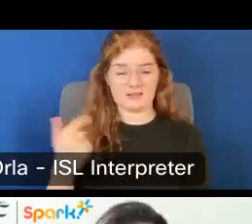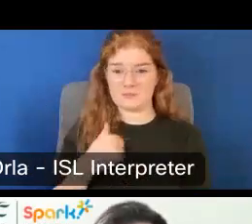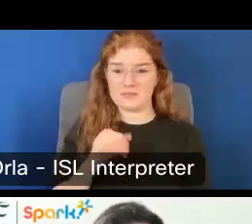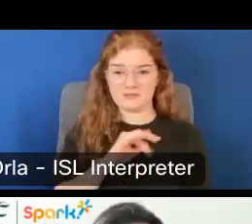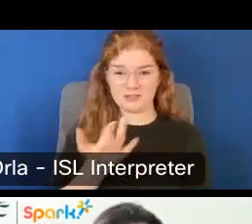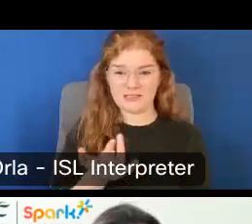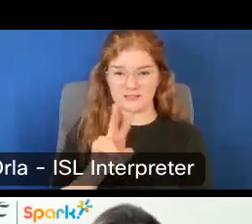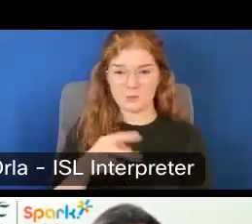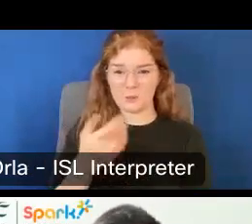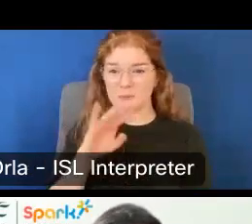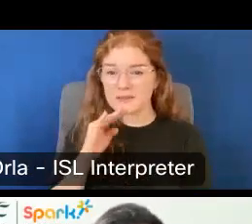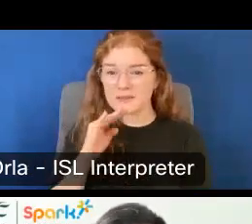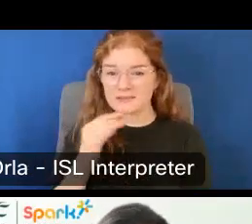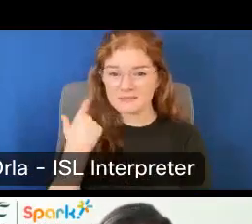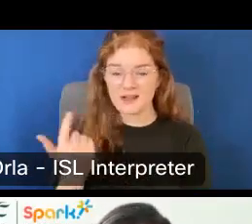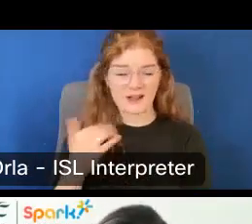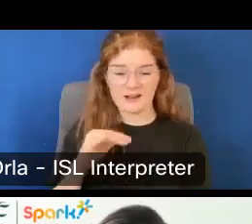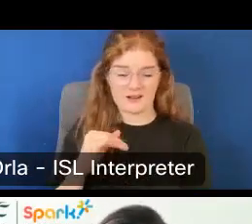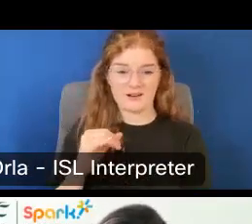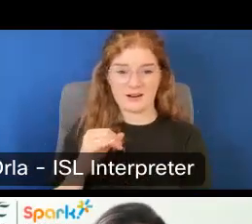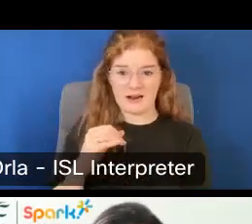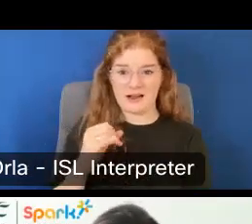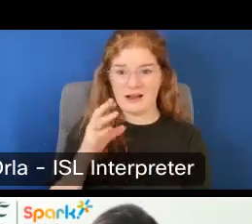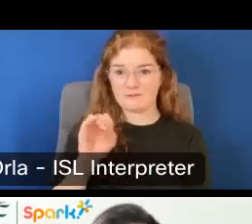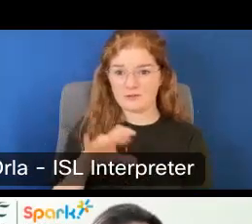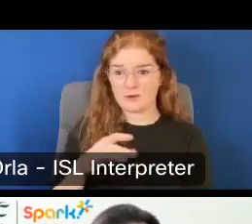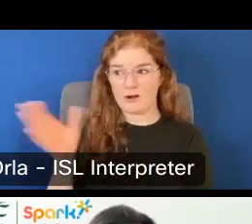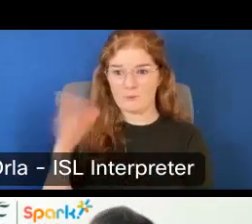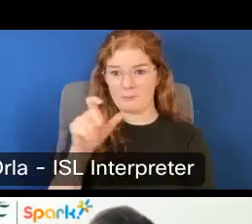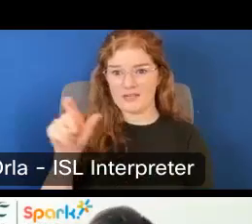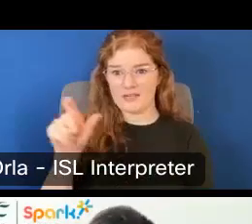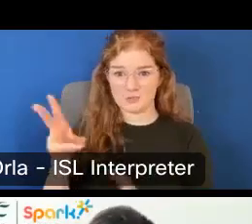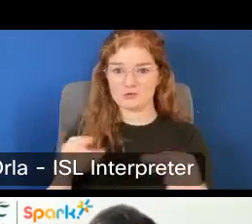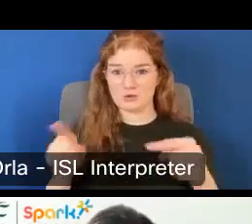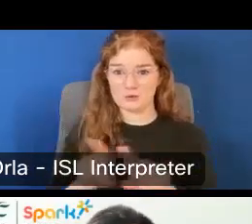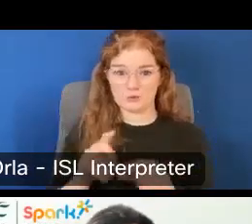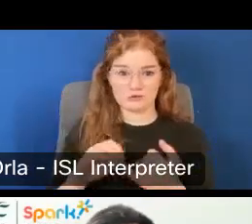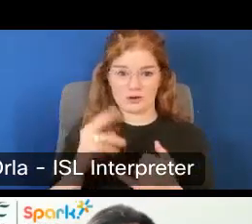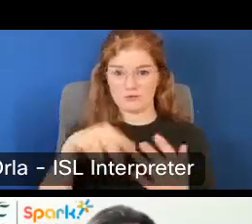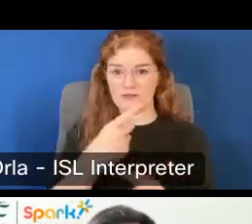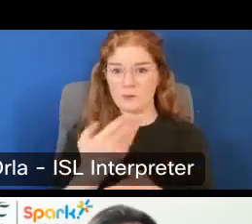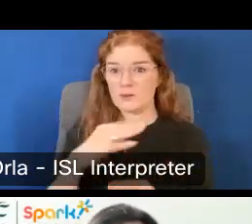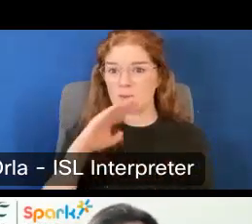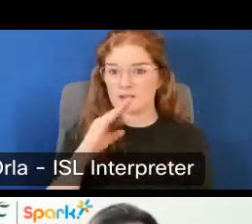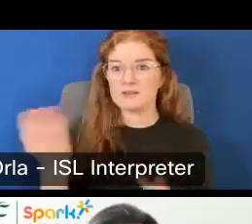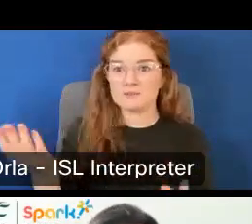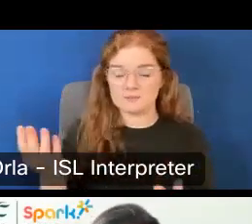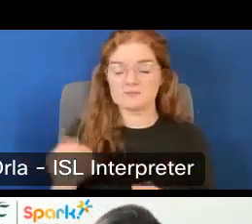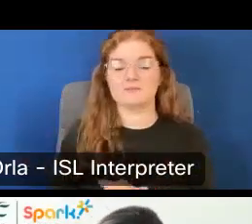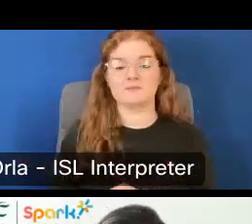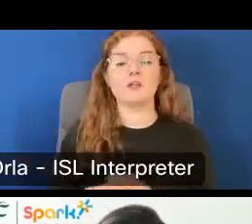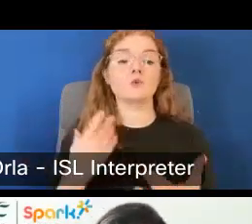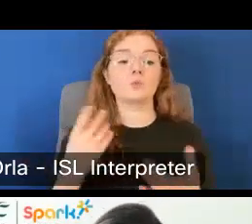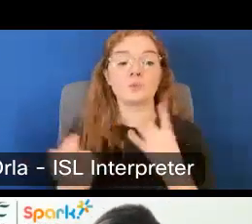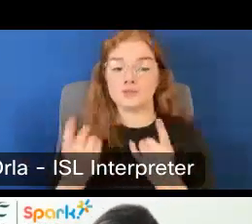to decipher that. I can't imagine what it was like for patients or service users trying to navigate that. So what they did is,